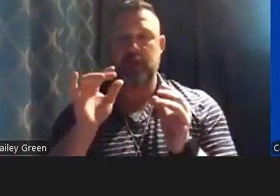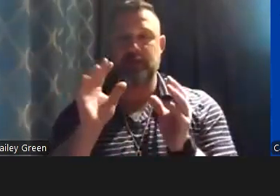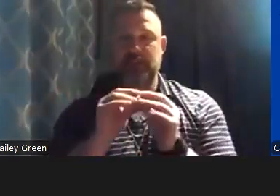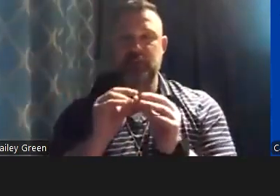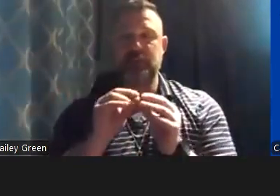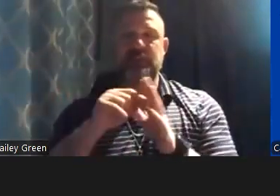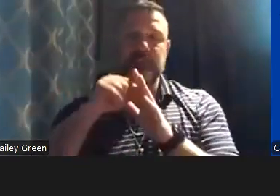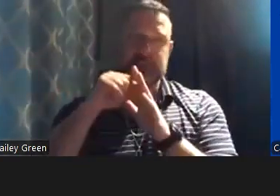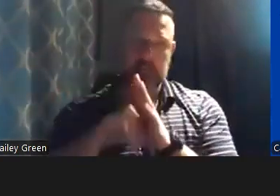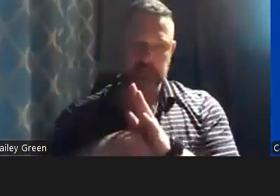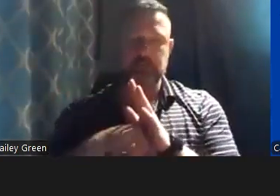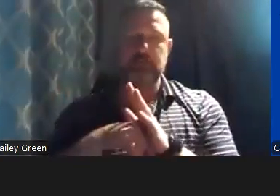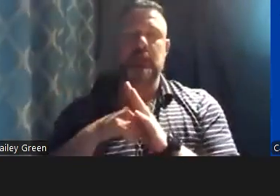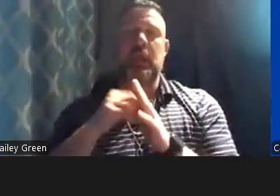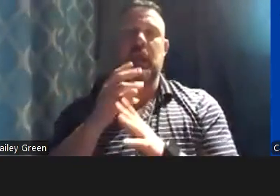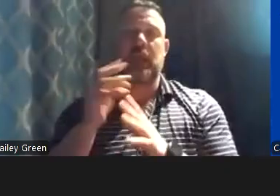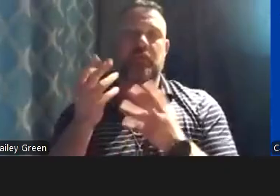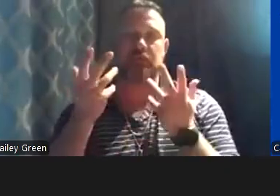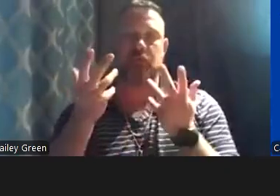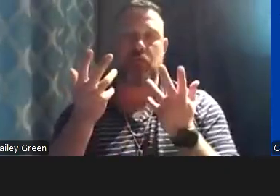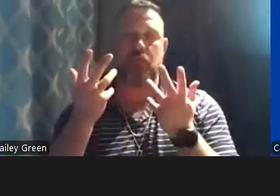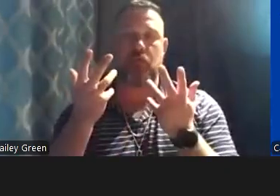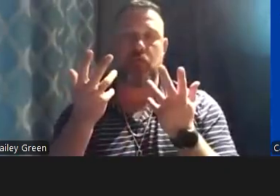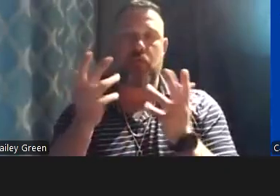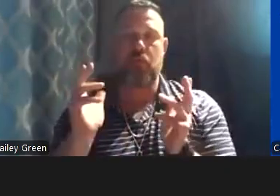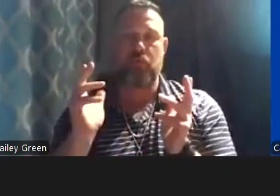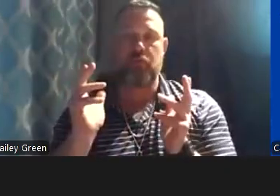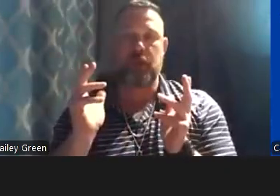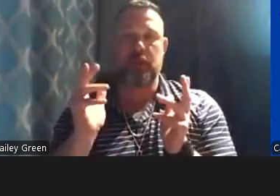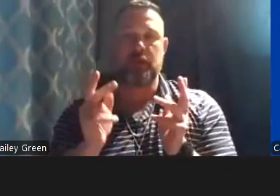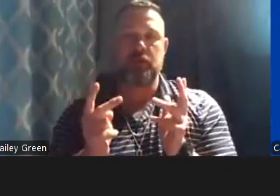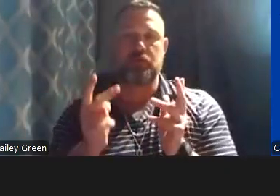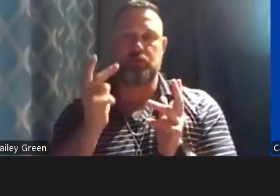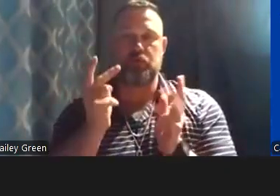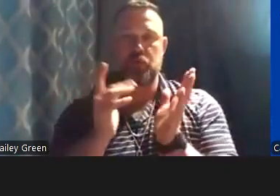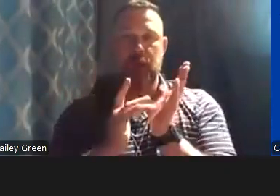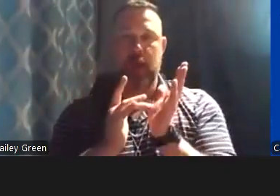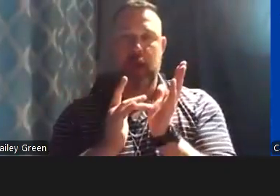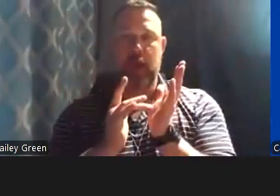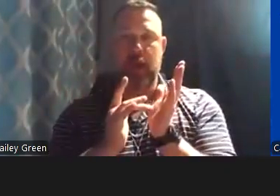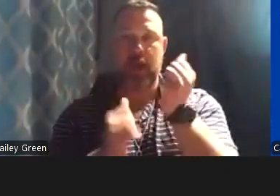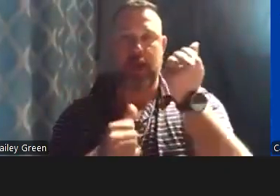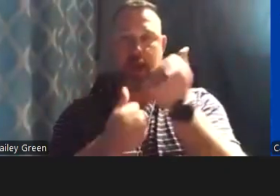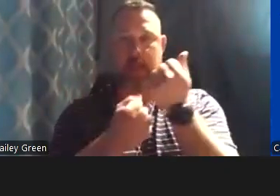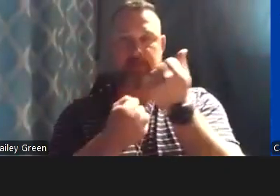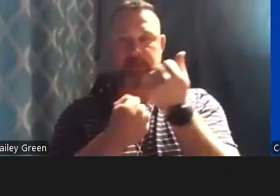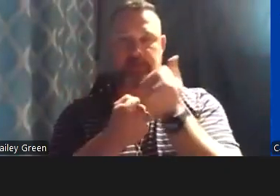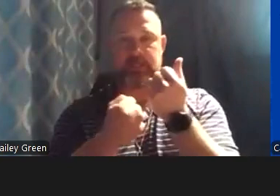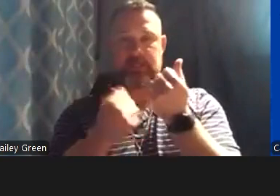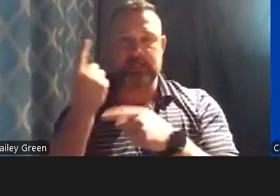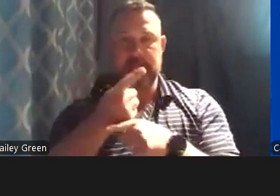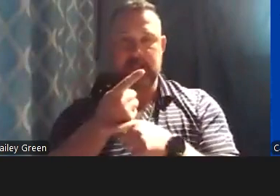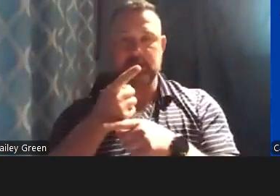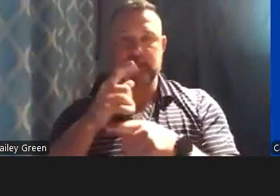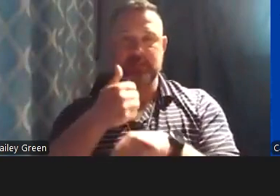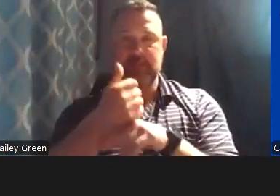intense, and and there's already like 2 advocacy days that are set for that first week of